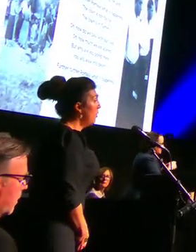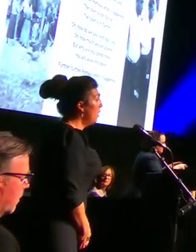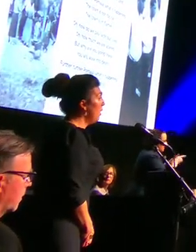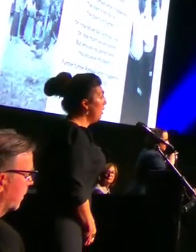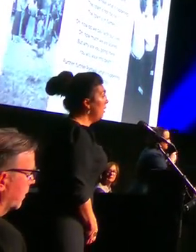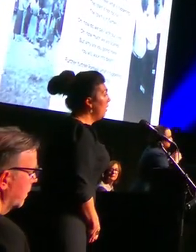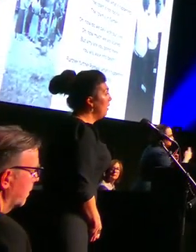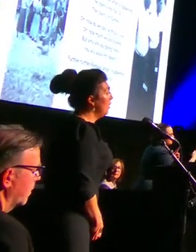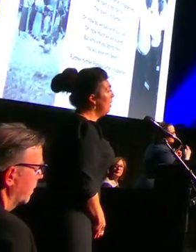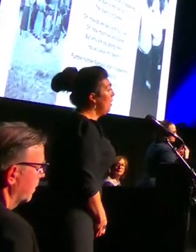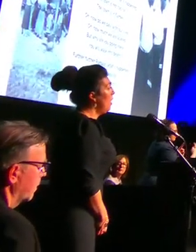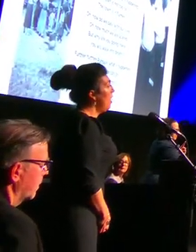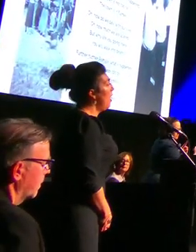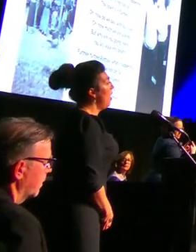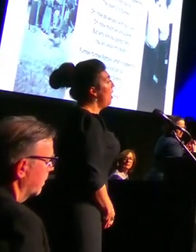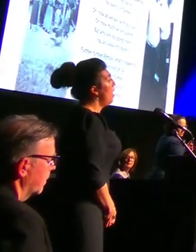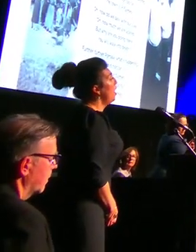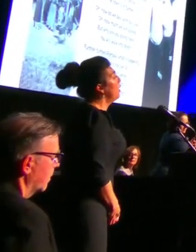bo